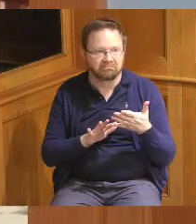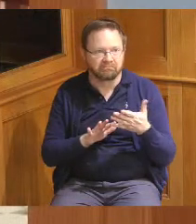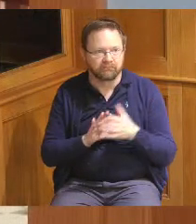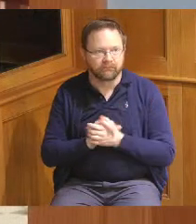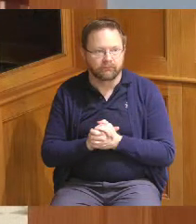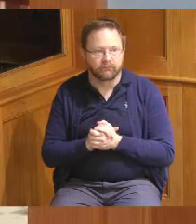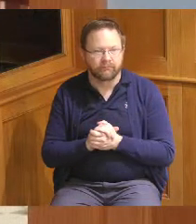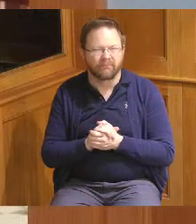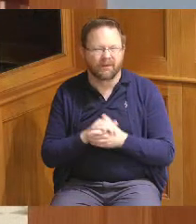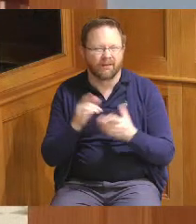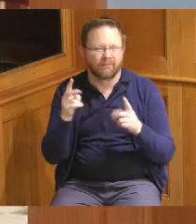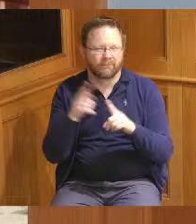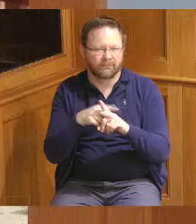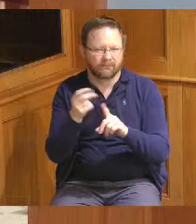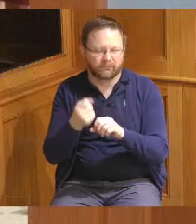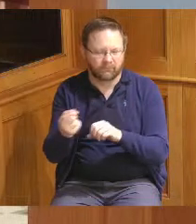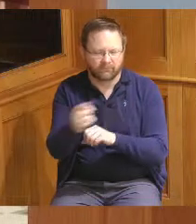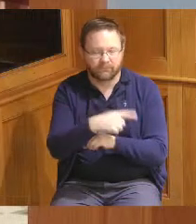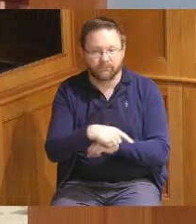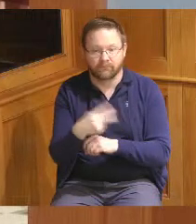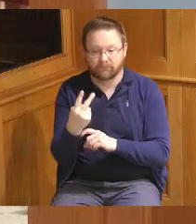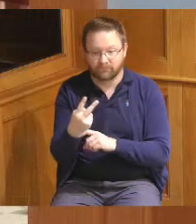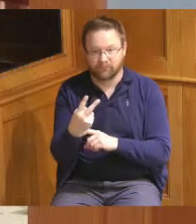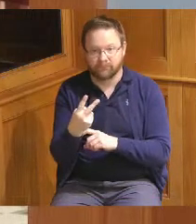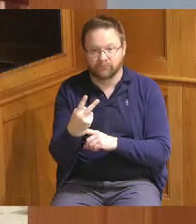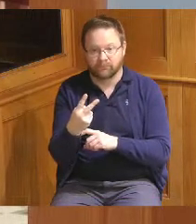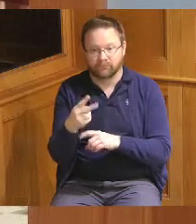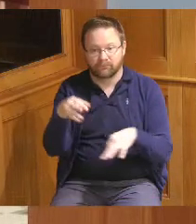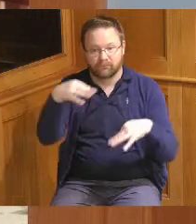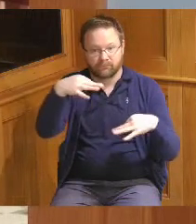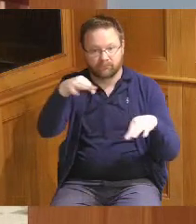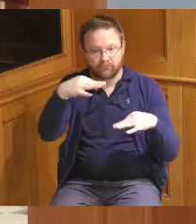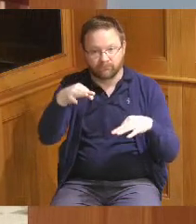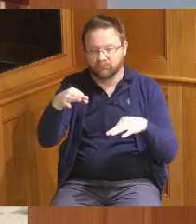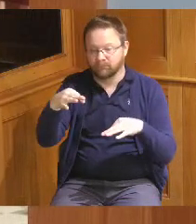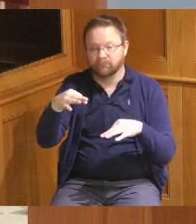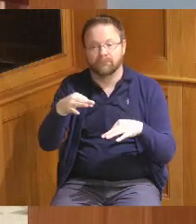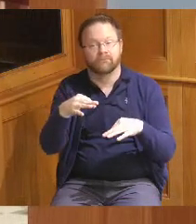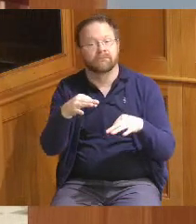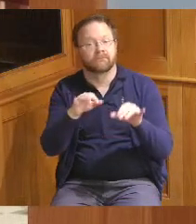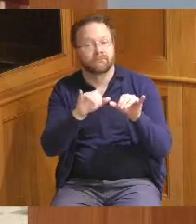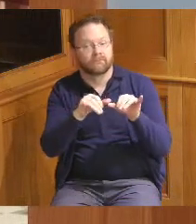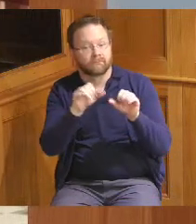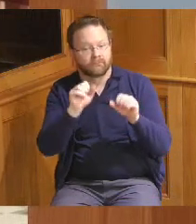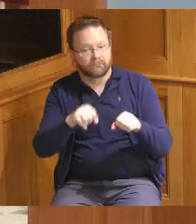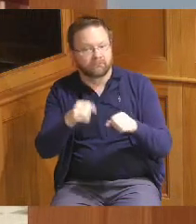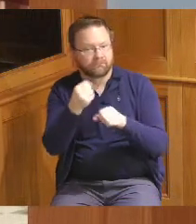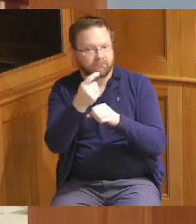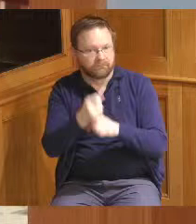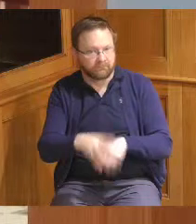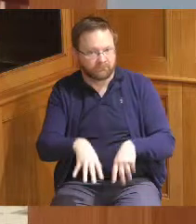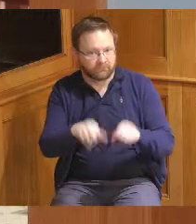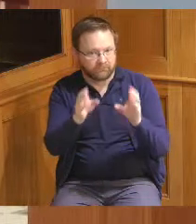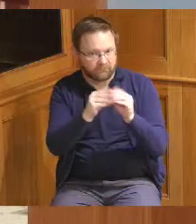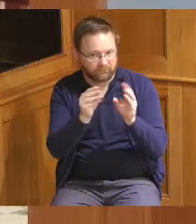items for next year. Item 2 is a resolution directing the county engineer to conduct an annual meeting